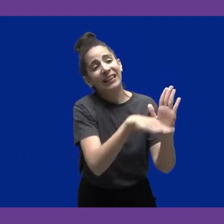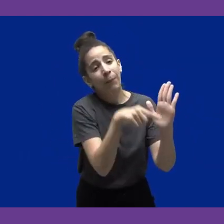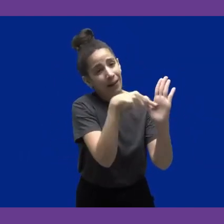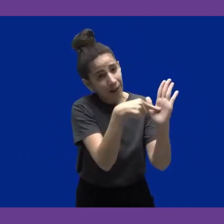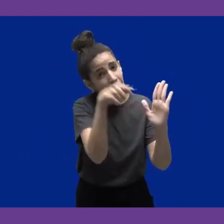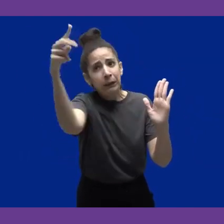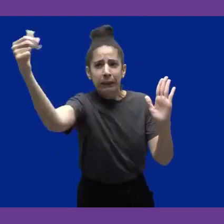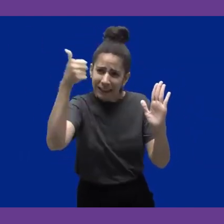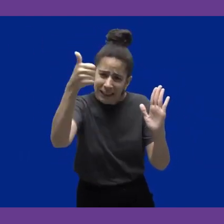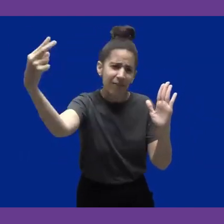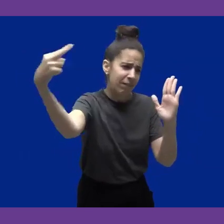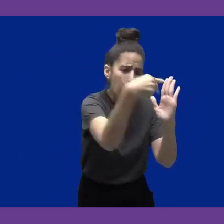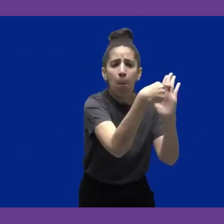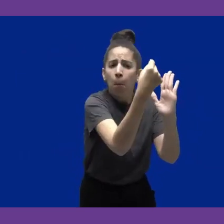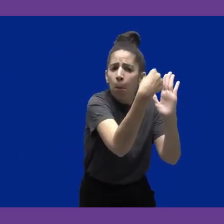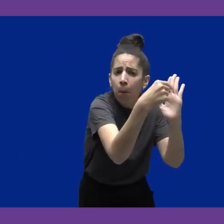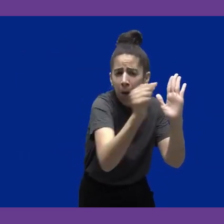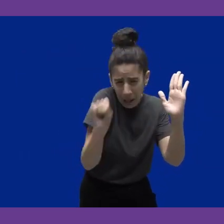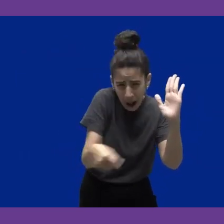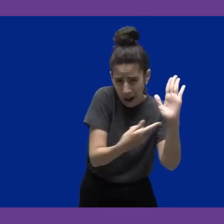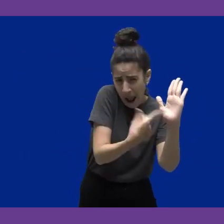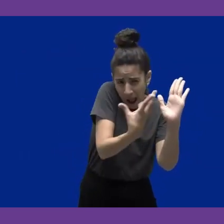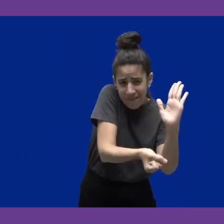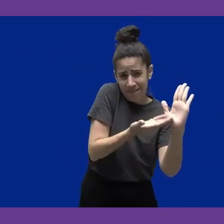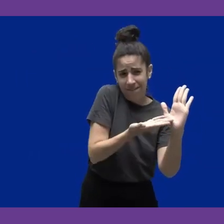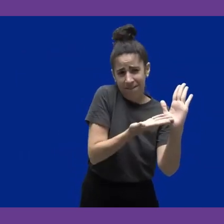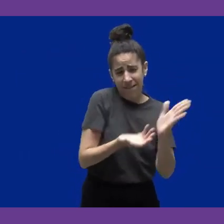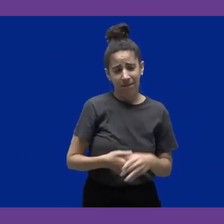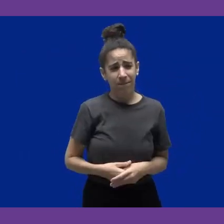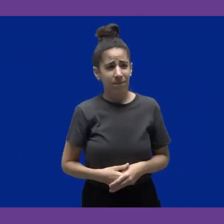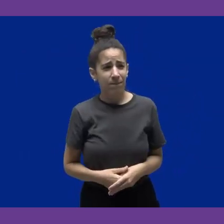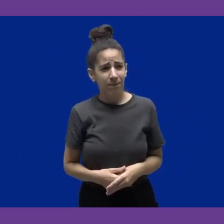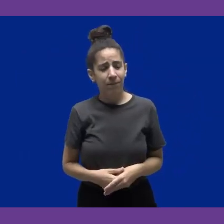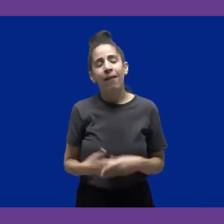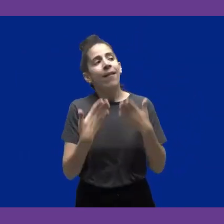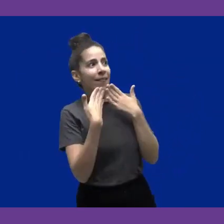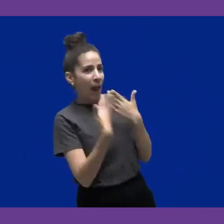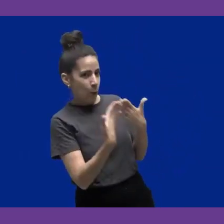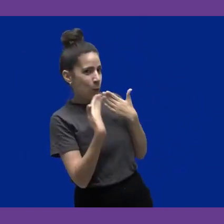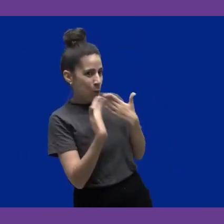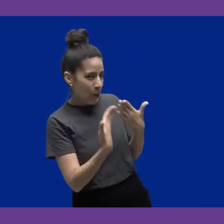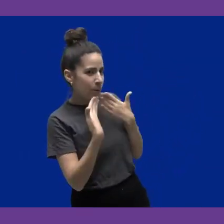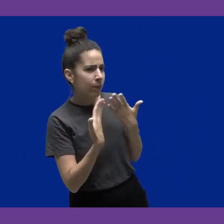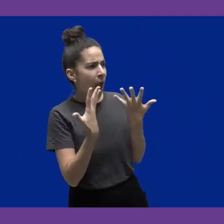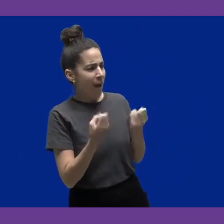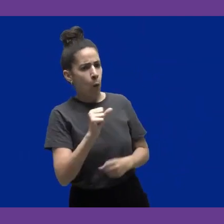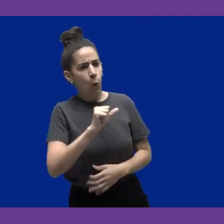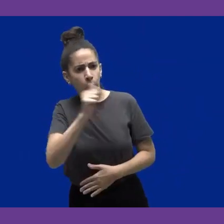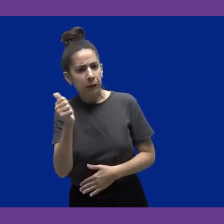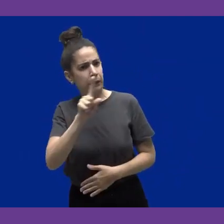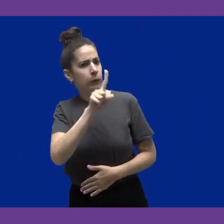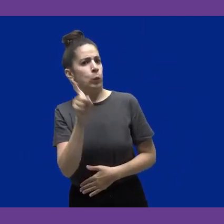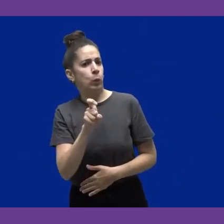Thank you very much. We have a very interesting question about the